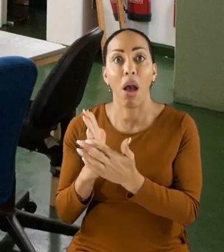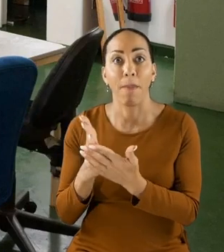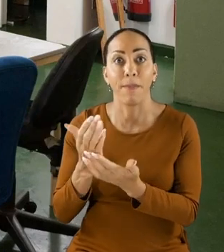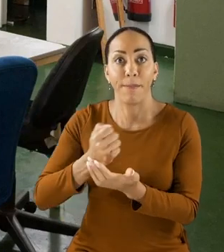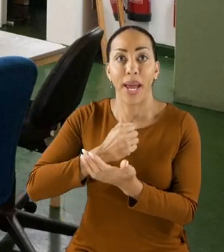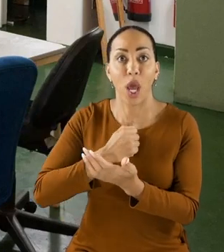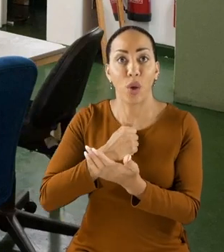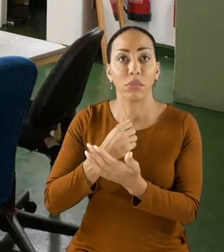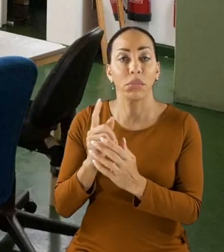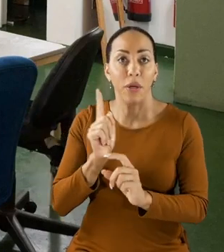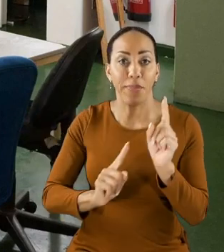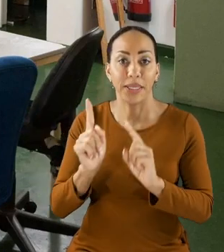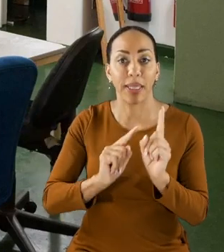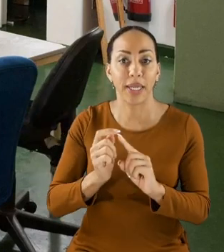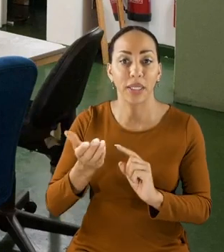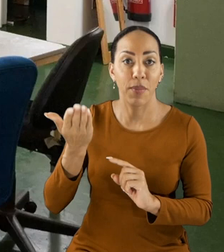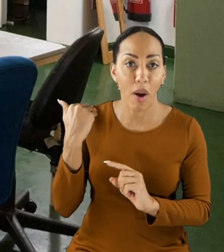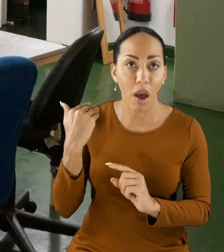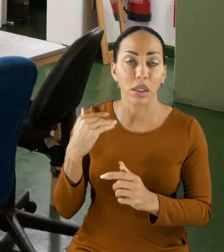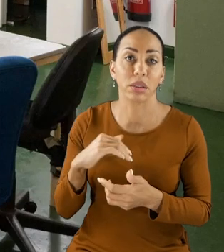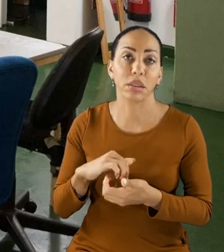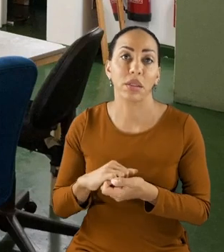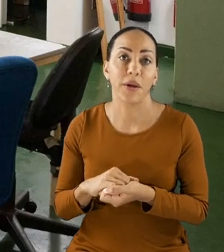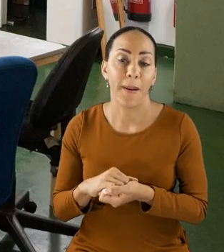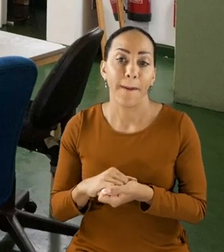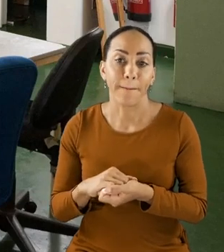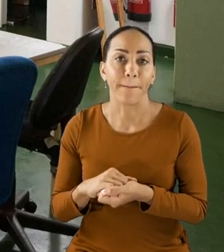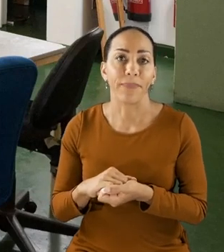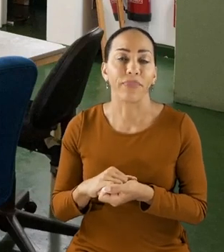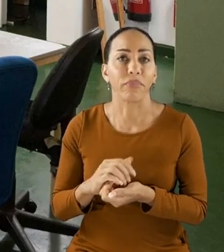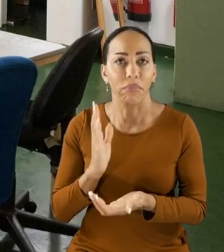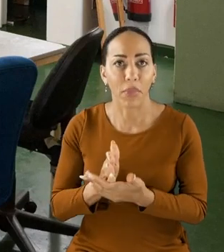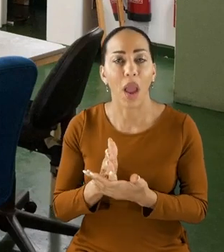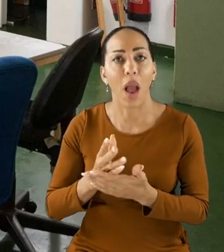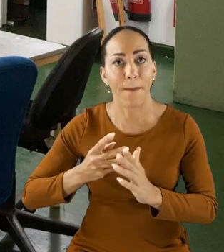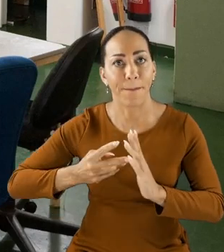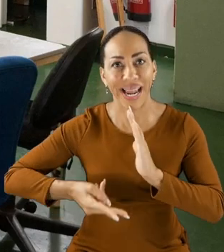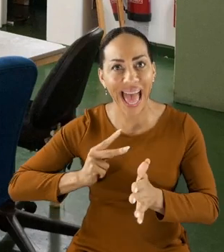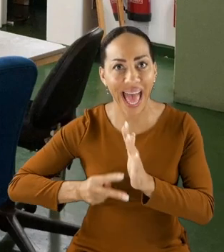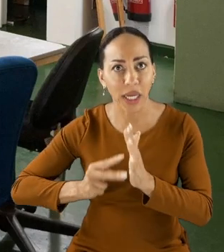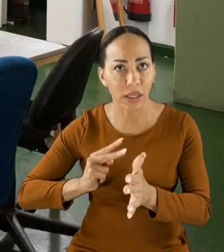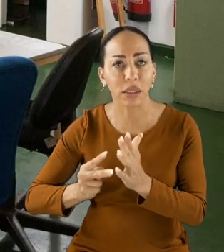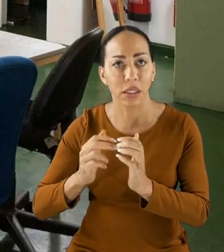documents about me, meetings friends have been in. It's very, like, it's very deliberately